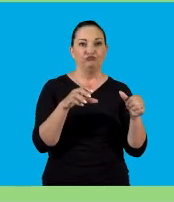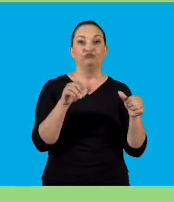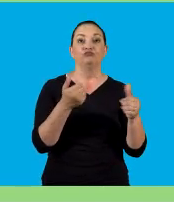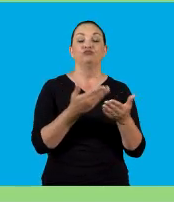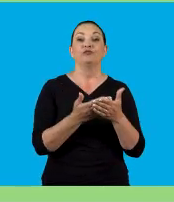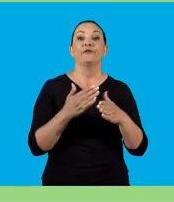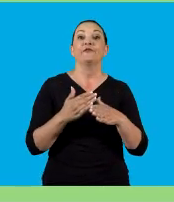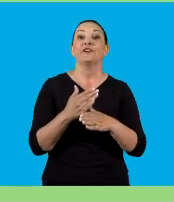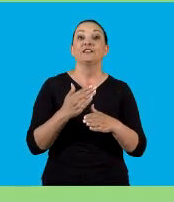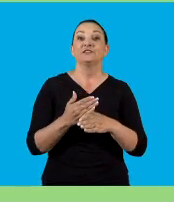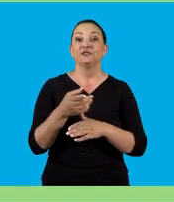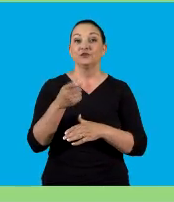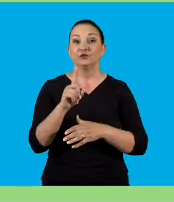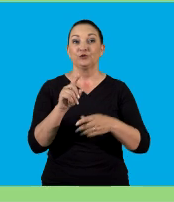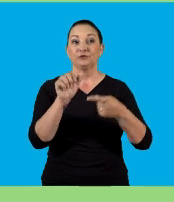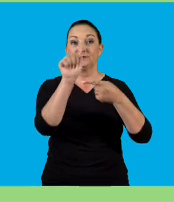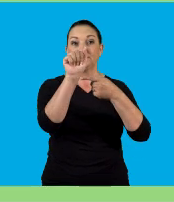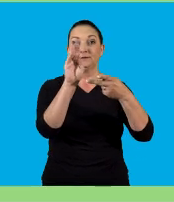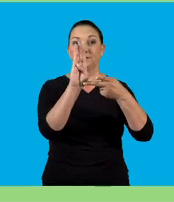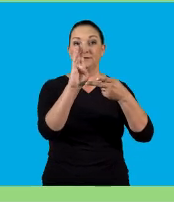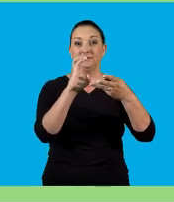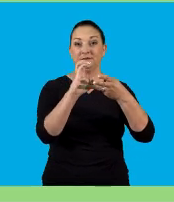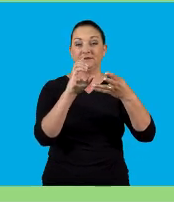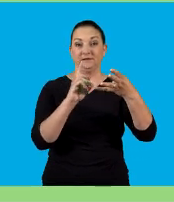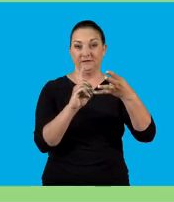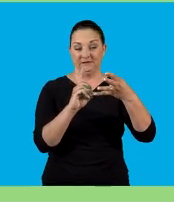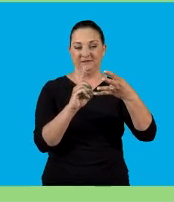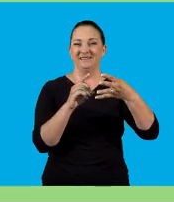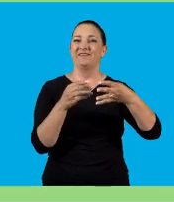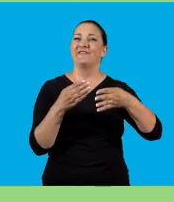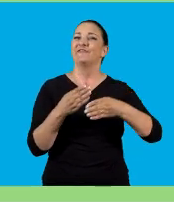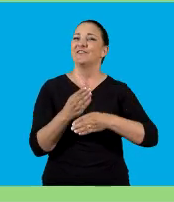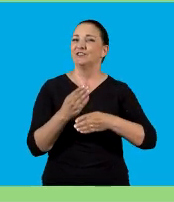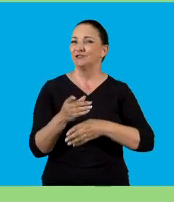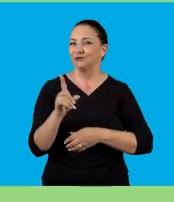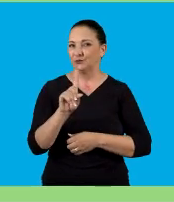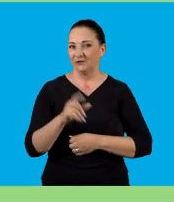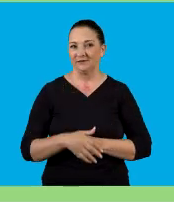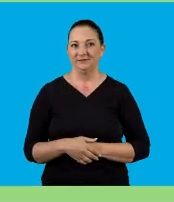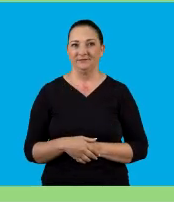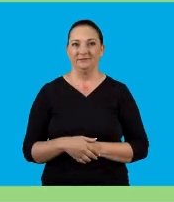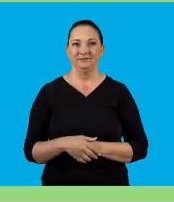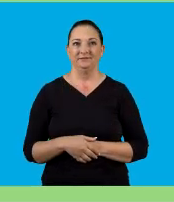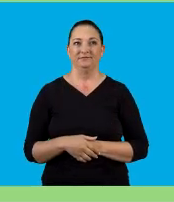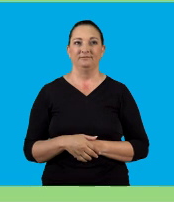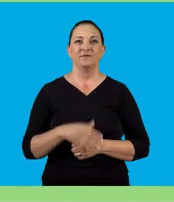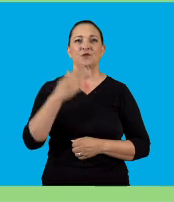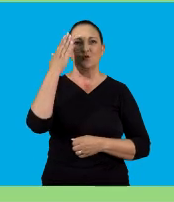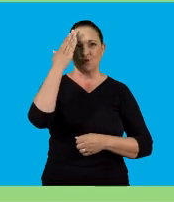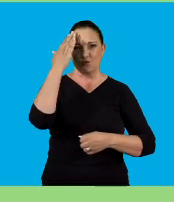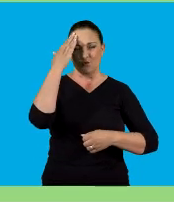the functions of the parts labeled A, B, C, and D. So part A, we know